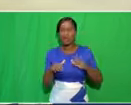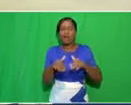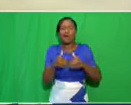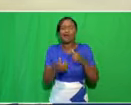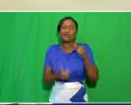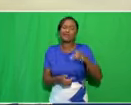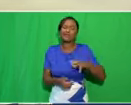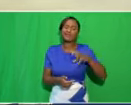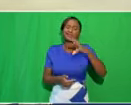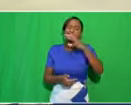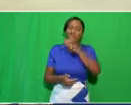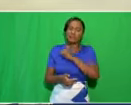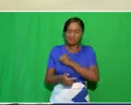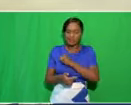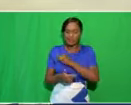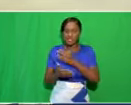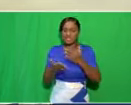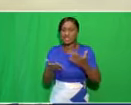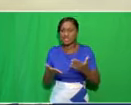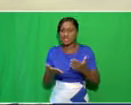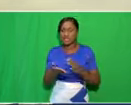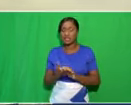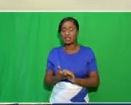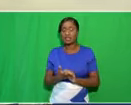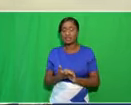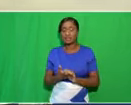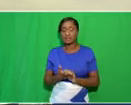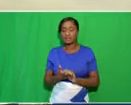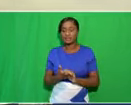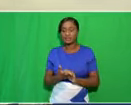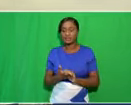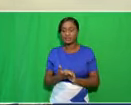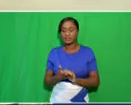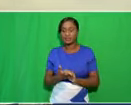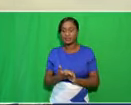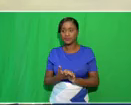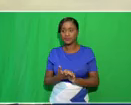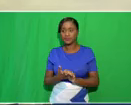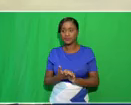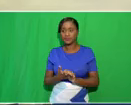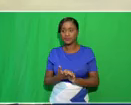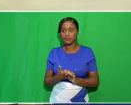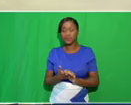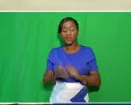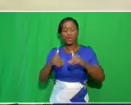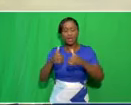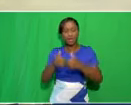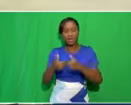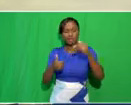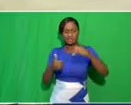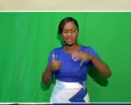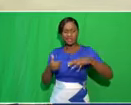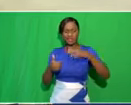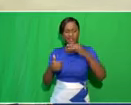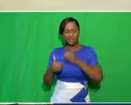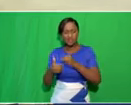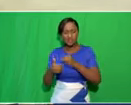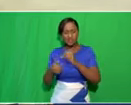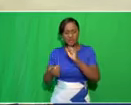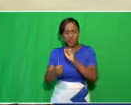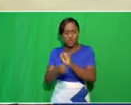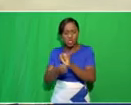actually streamlining these? Well, actually, this might be for you, Professor, although it says to Dr. Smith. How is this committee actually streamlining